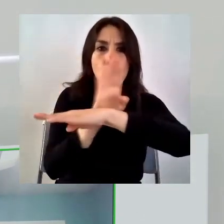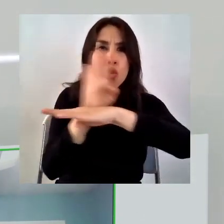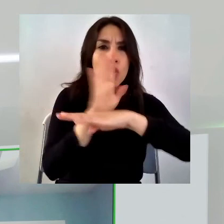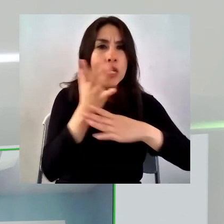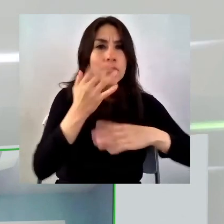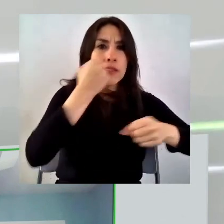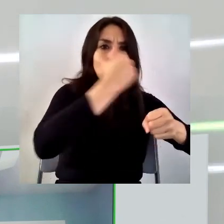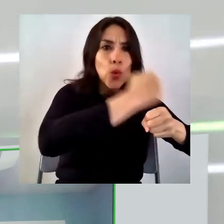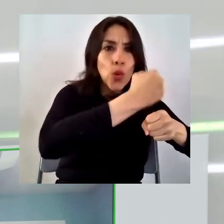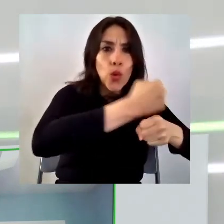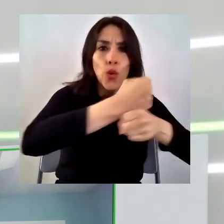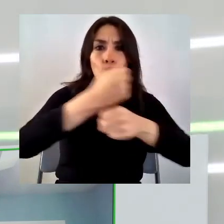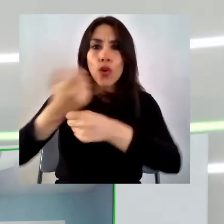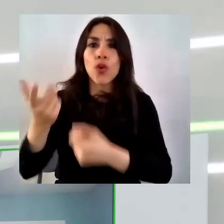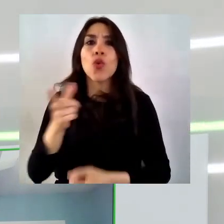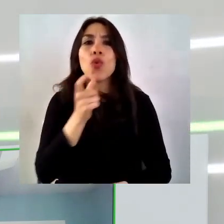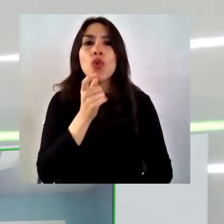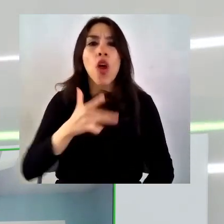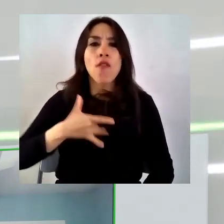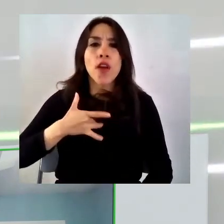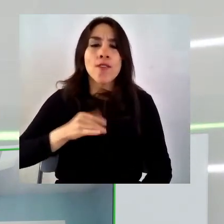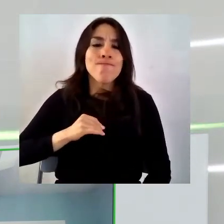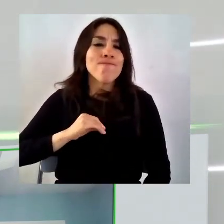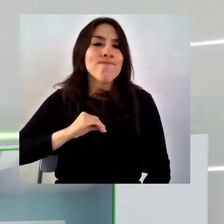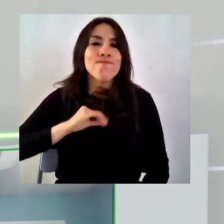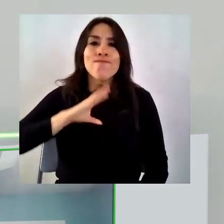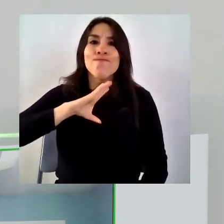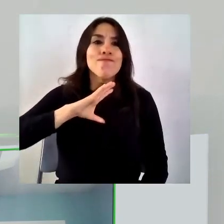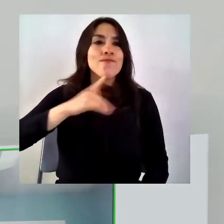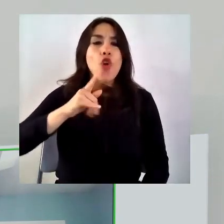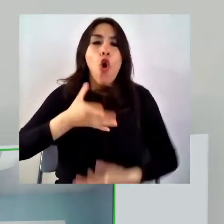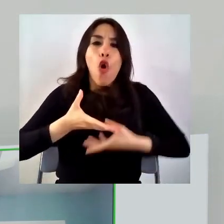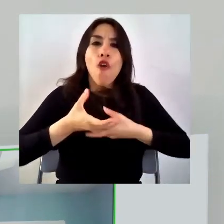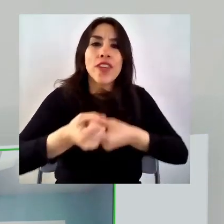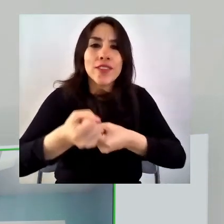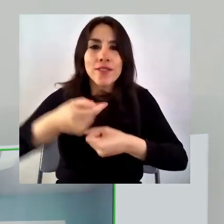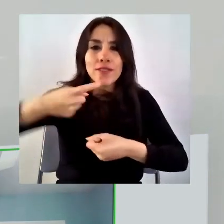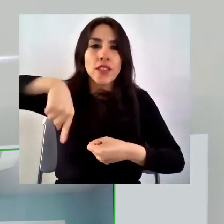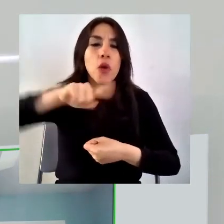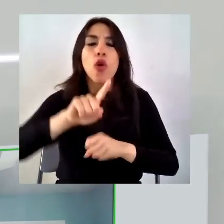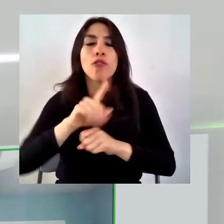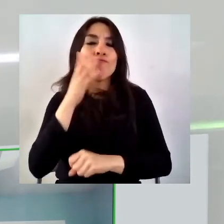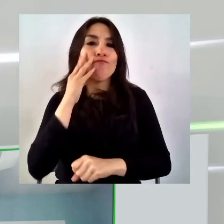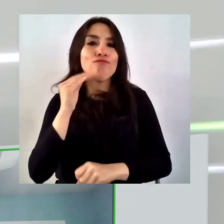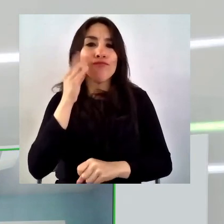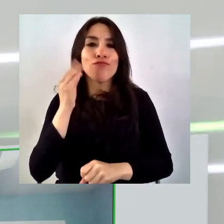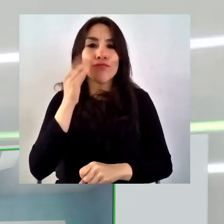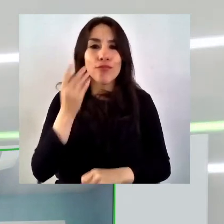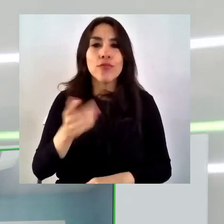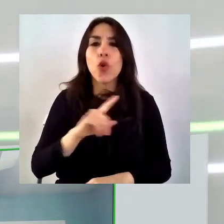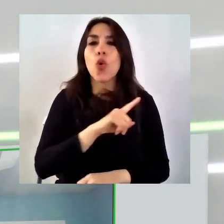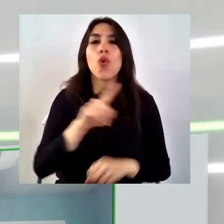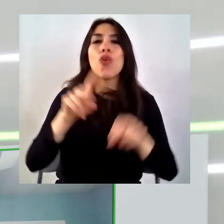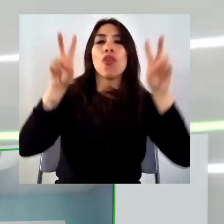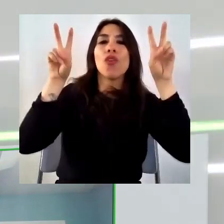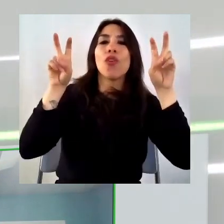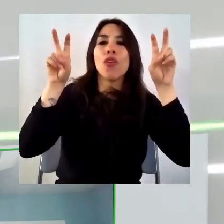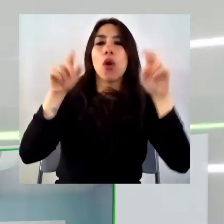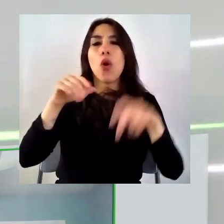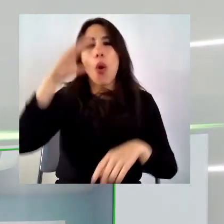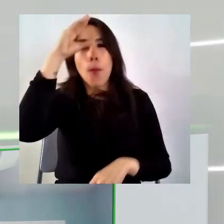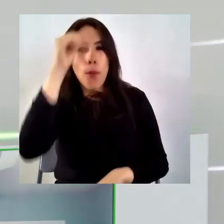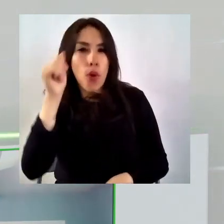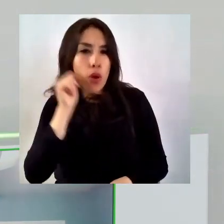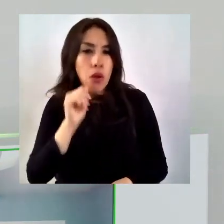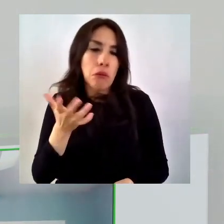disability, race, gender, you know, LGBT plus, you know, et cetera. I was hearing